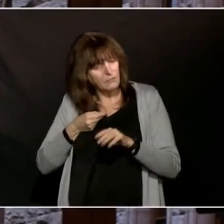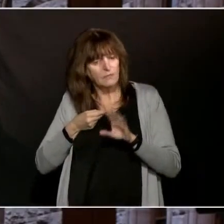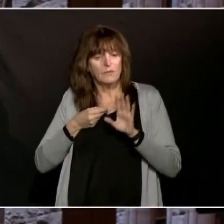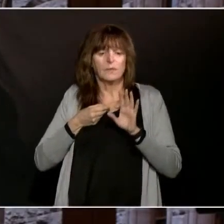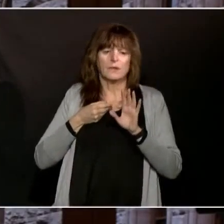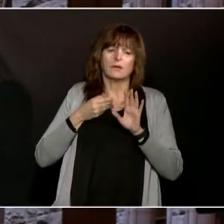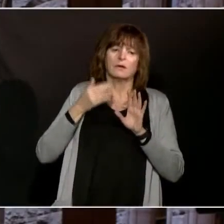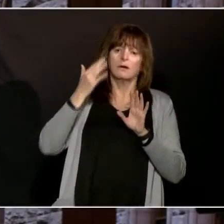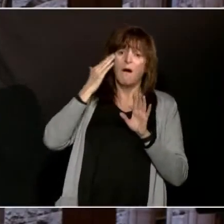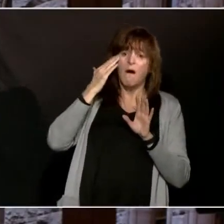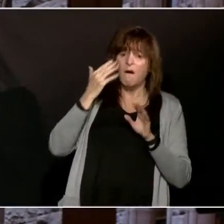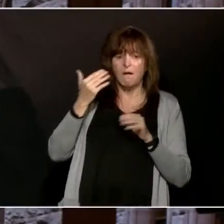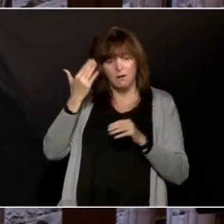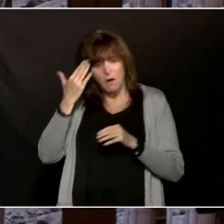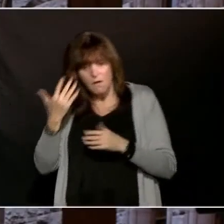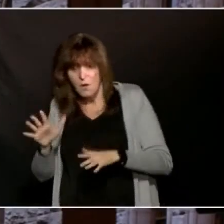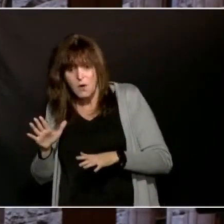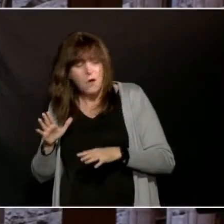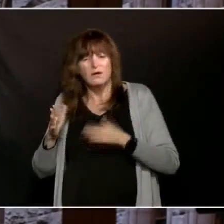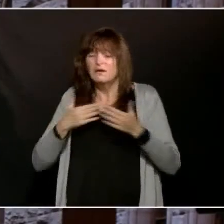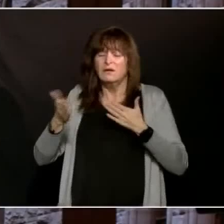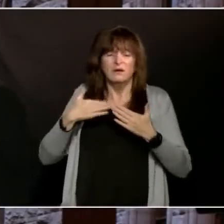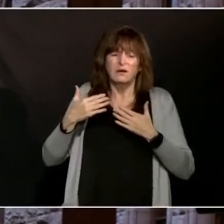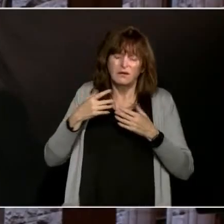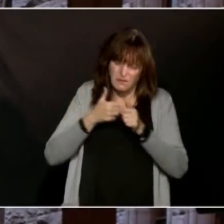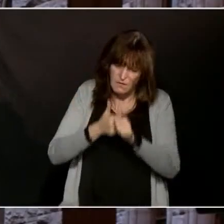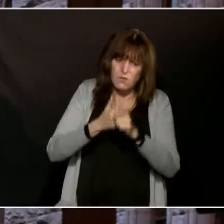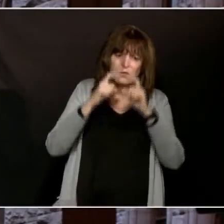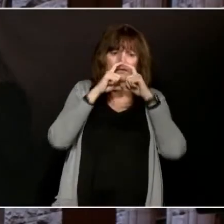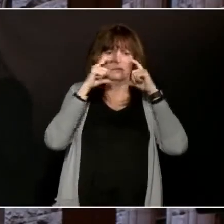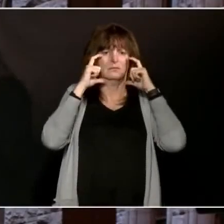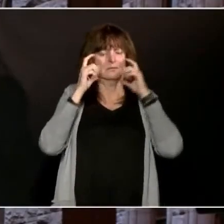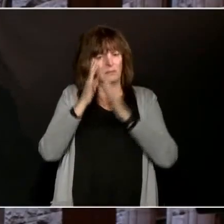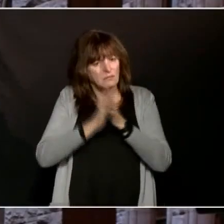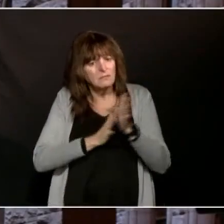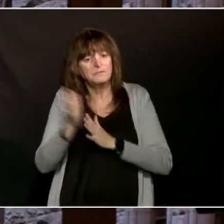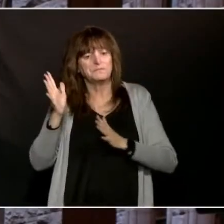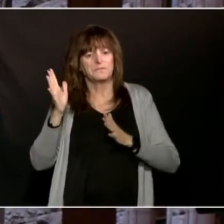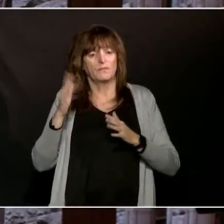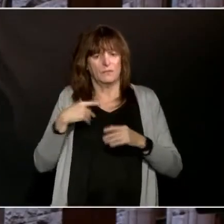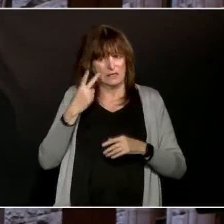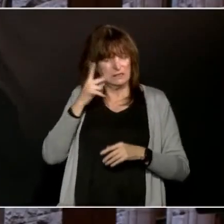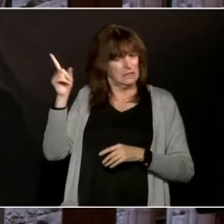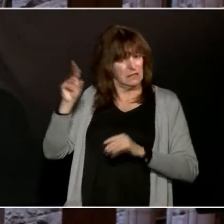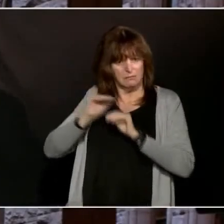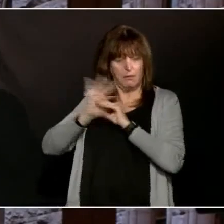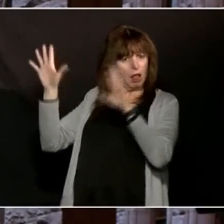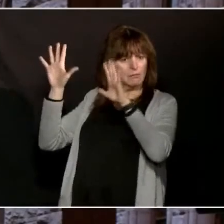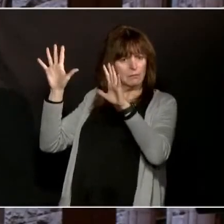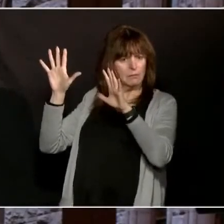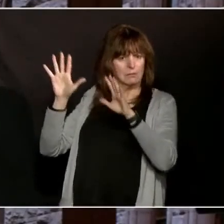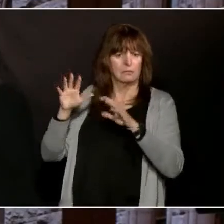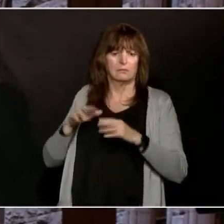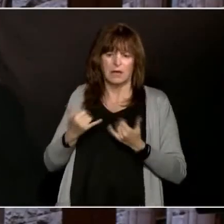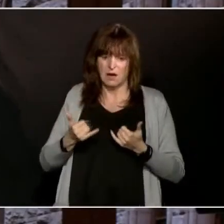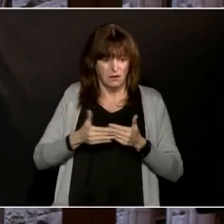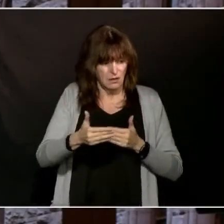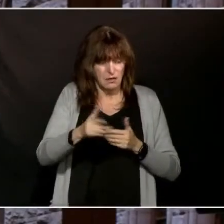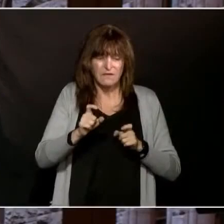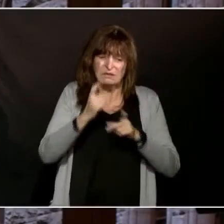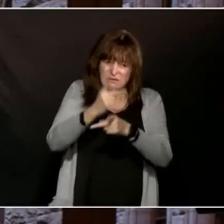and protection, is a risky exposure. So you're going to have to be even more careful and cautious as you go forward. They still